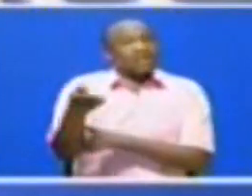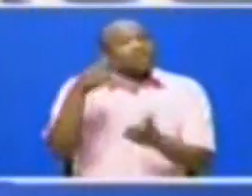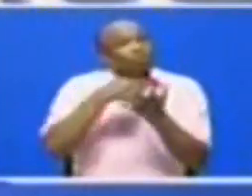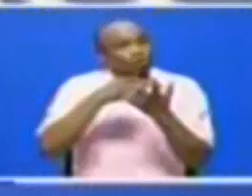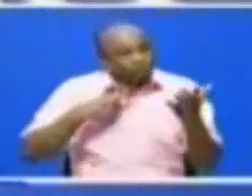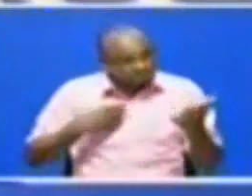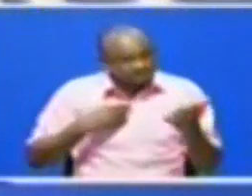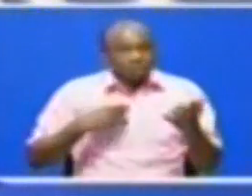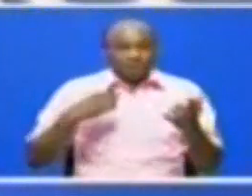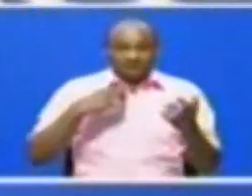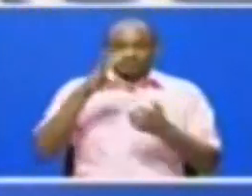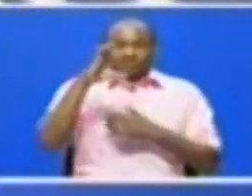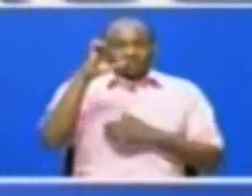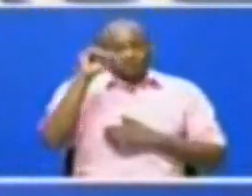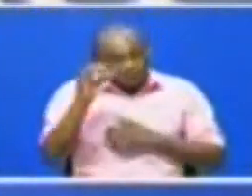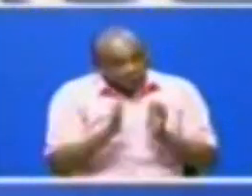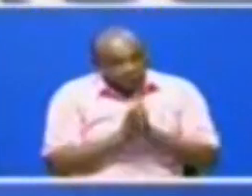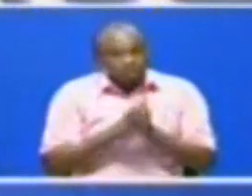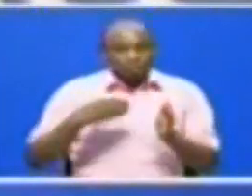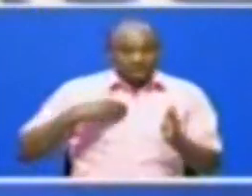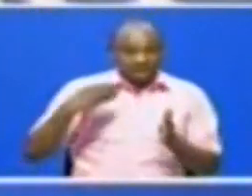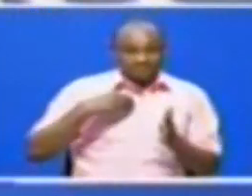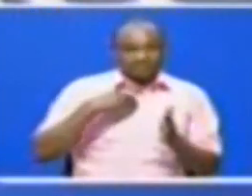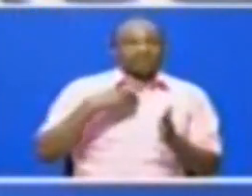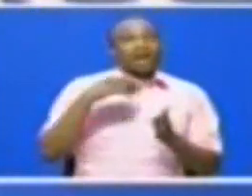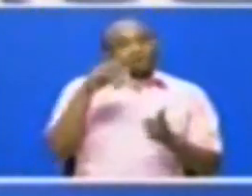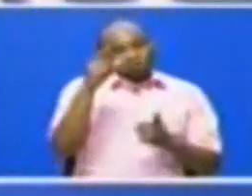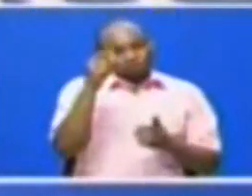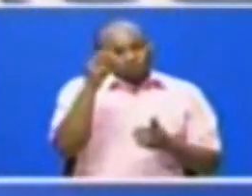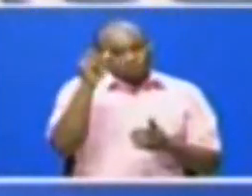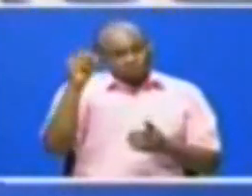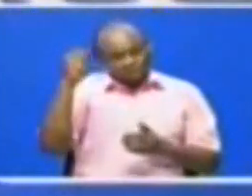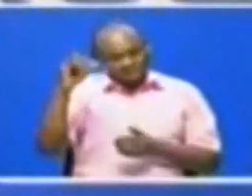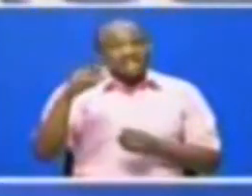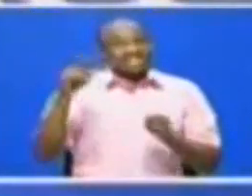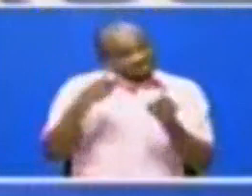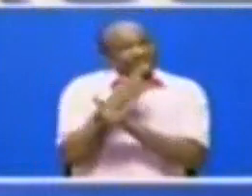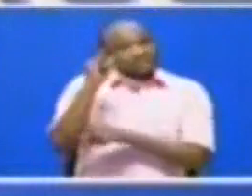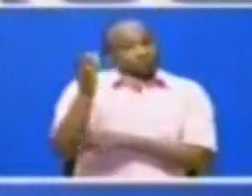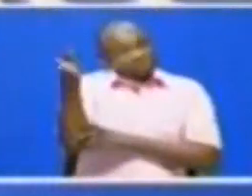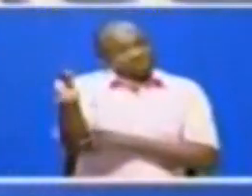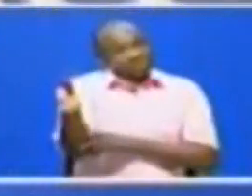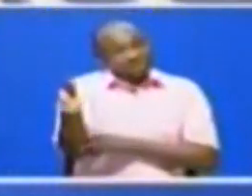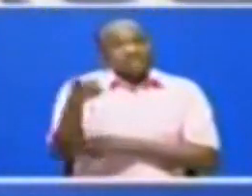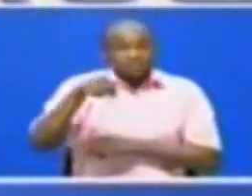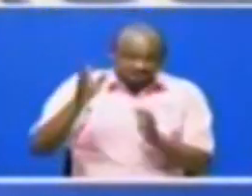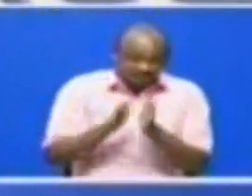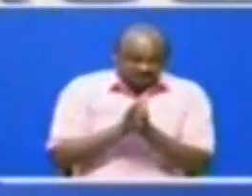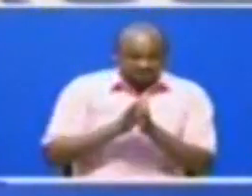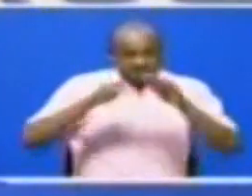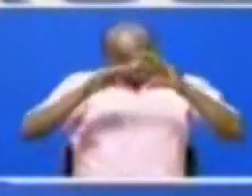of Ezra Chiloba, it consists of Praxedes Tororei, and those are the individuals. And you can see some of these fellows below the rank of